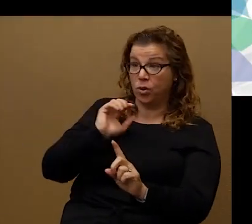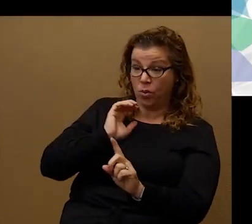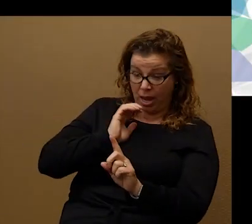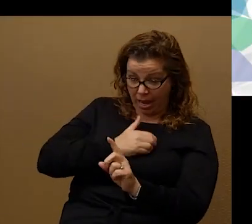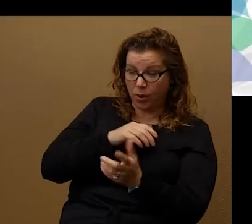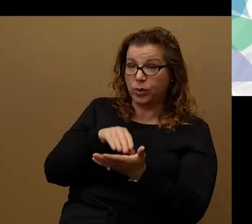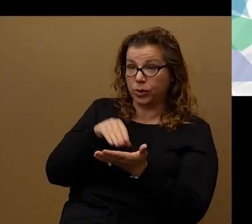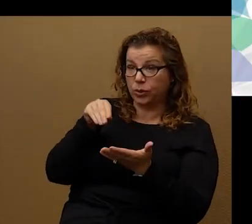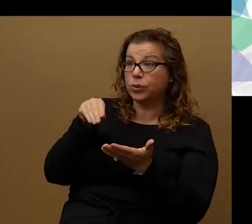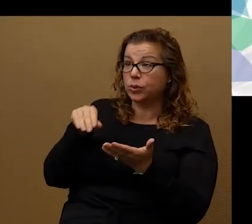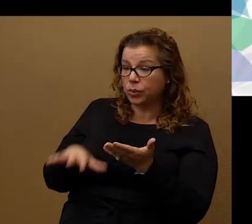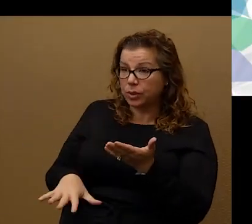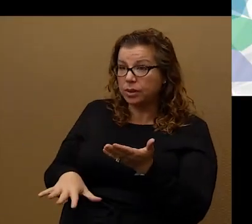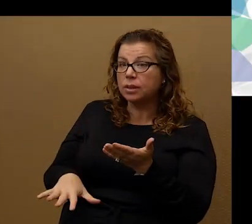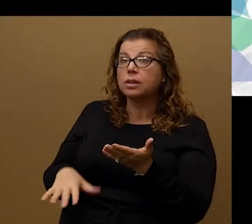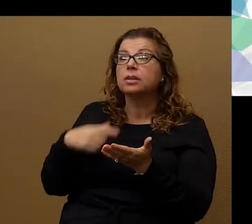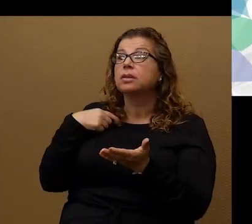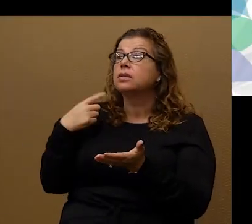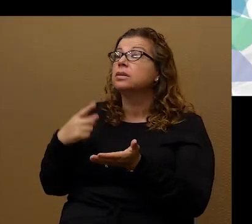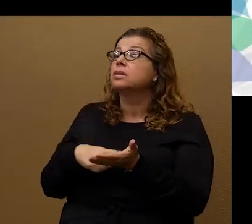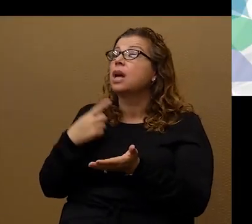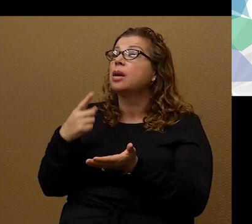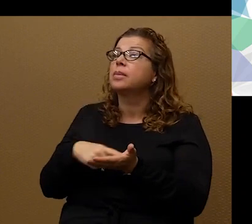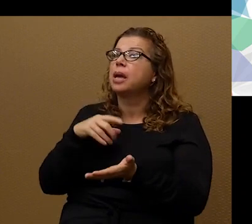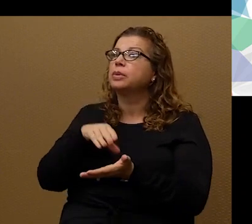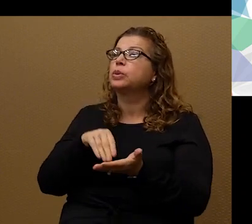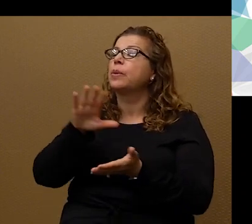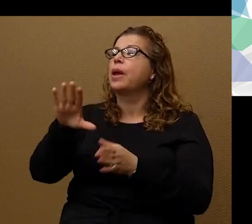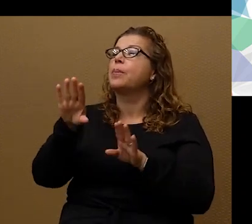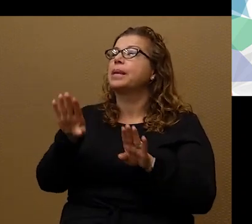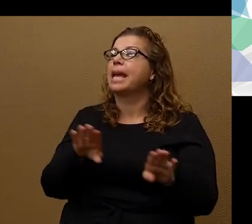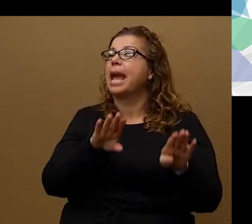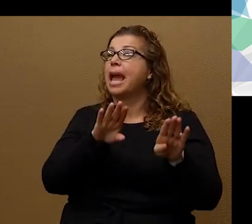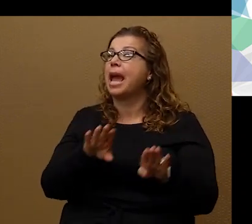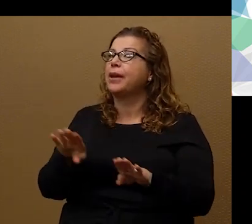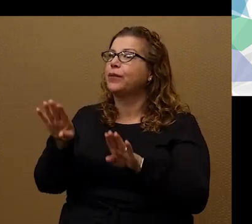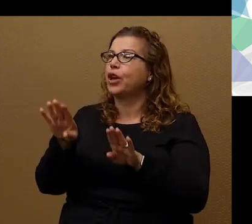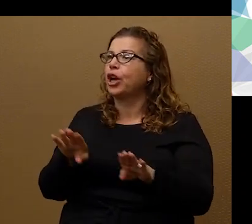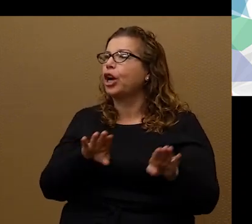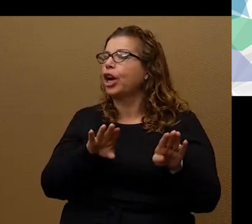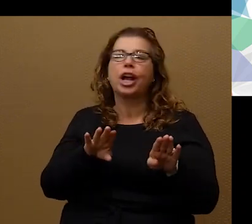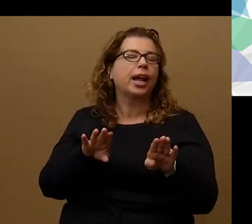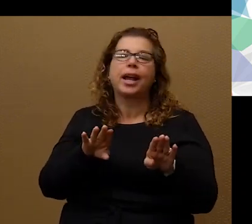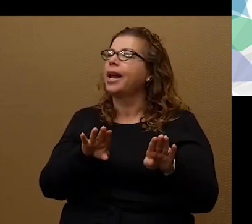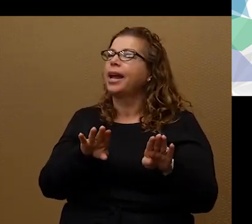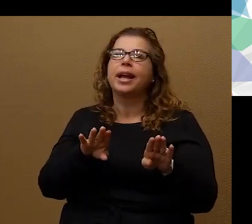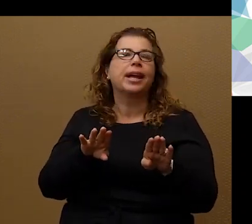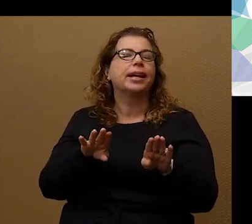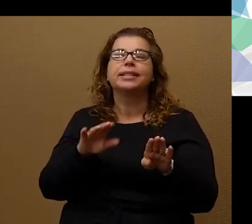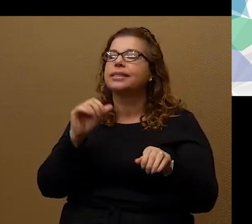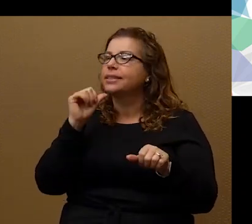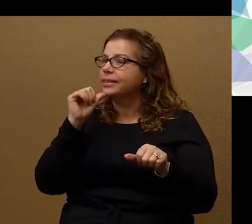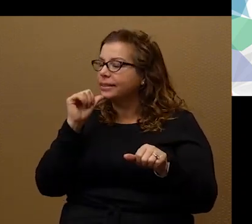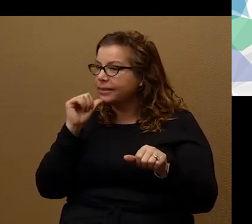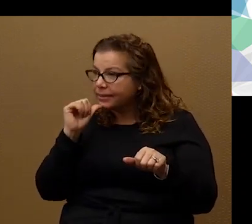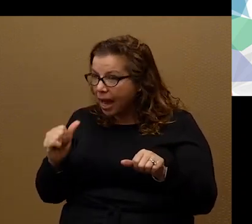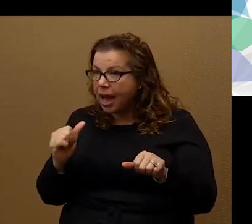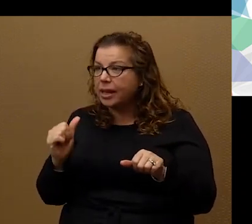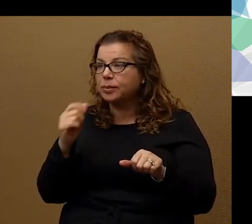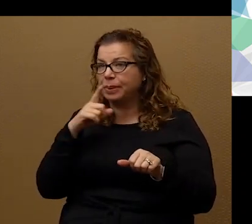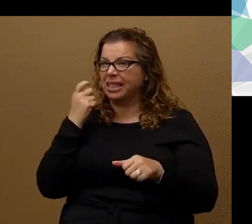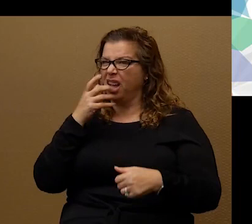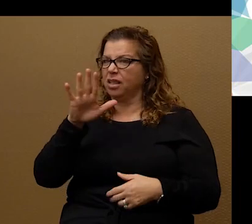before, they might be exhibiting behaviors, and it might not always be due to